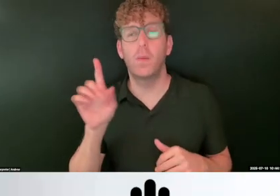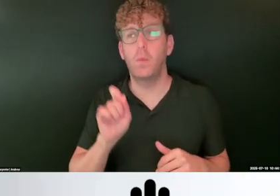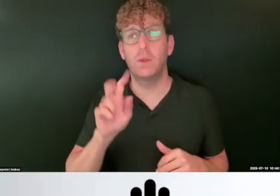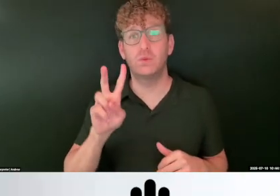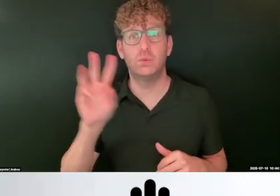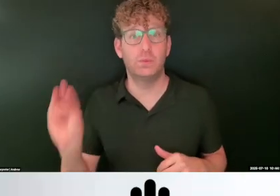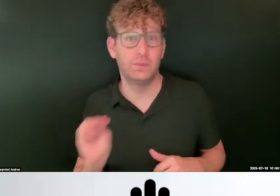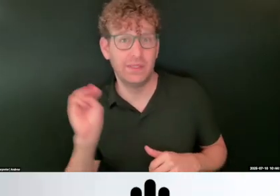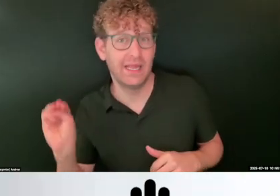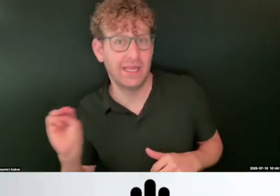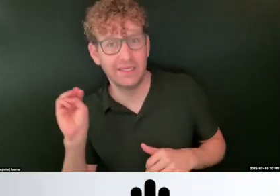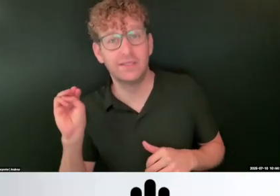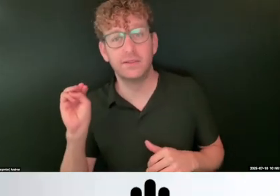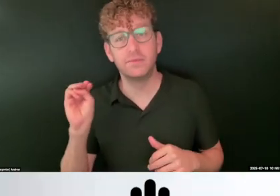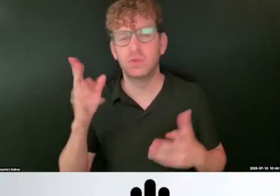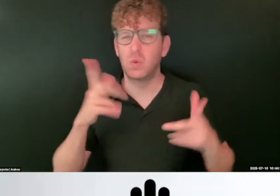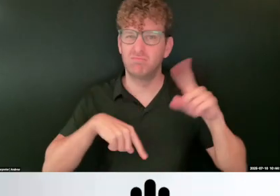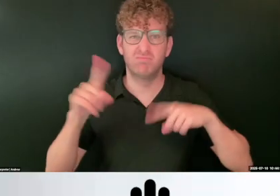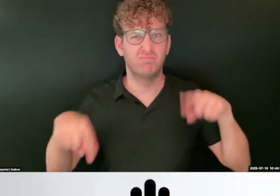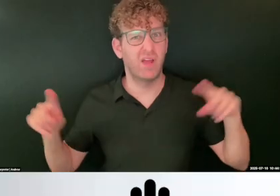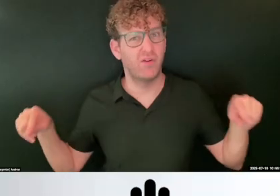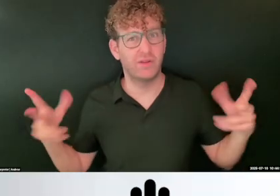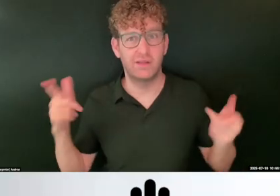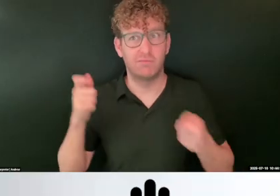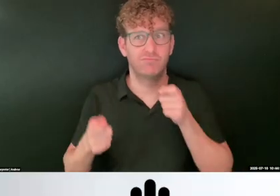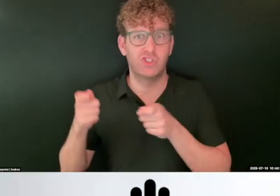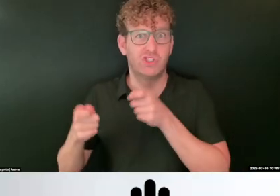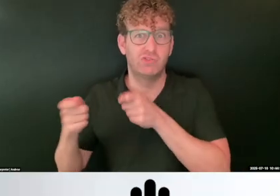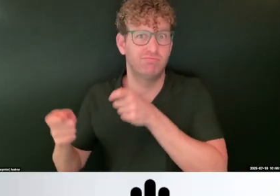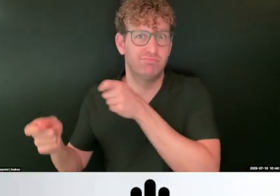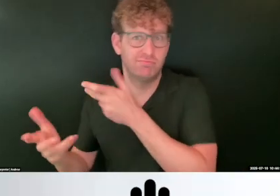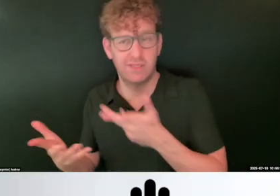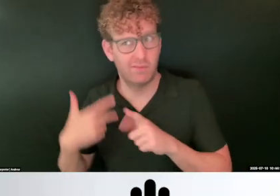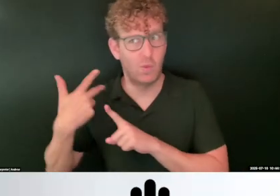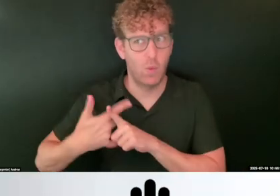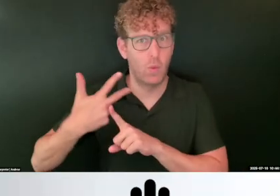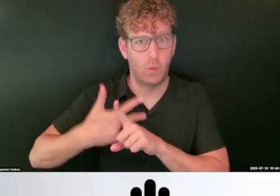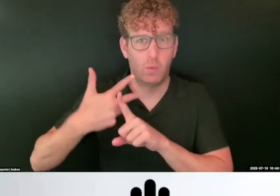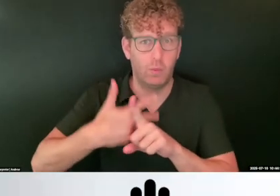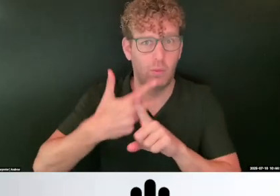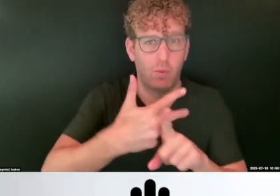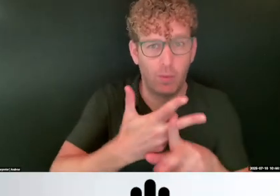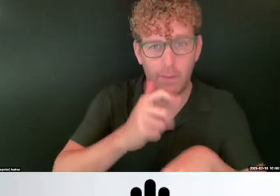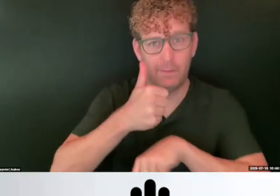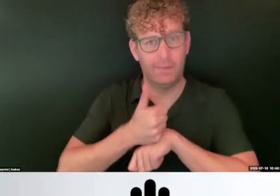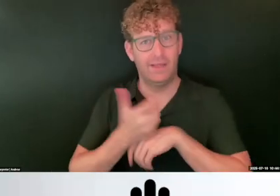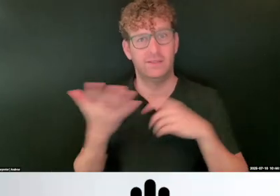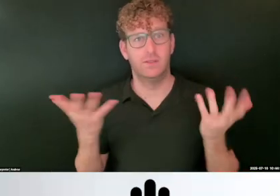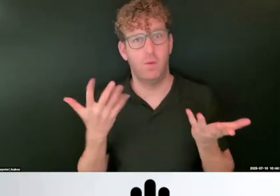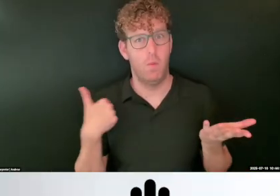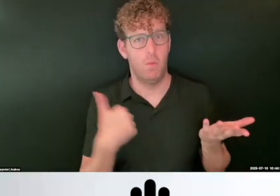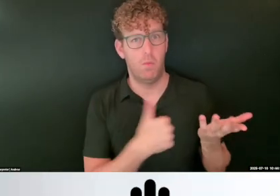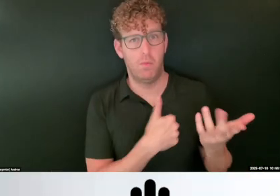and it can change, quarter to quarter. But based on what we have and looking at the